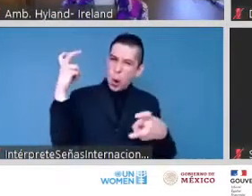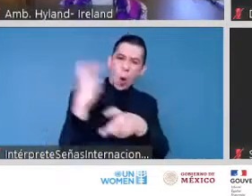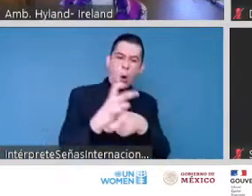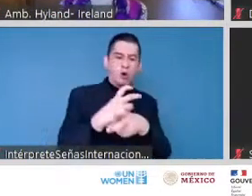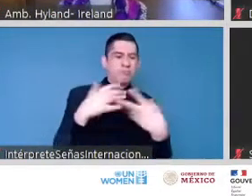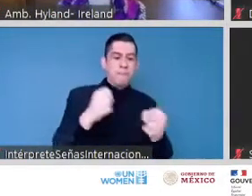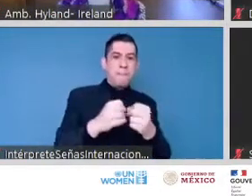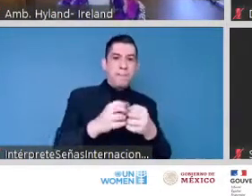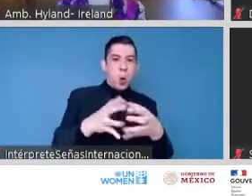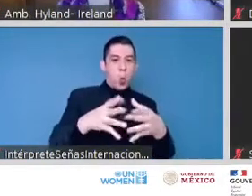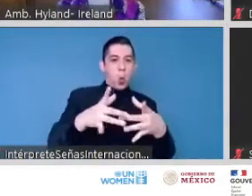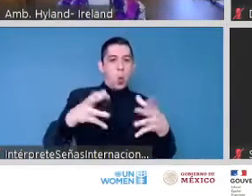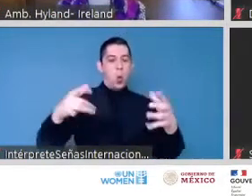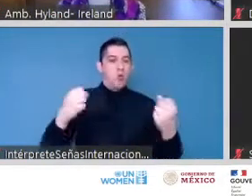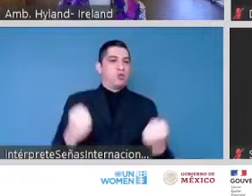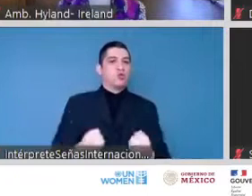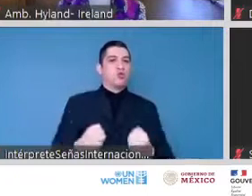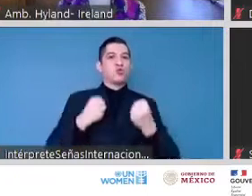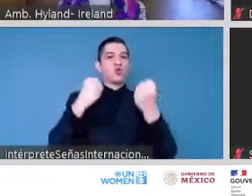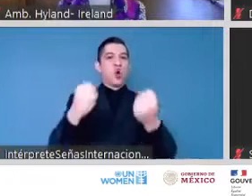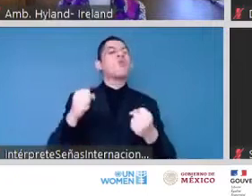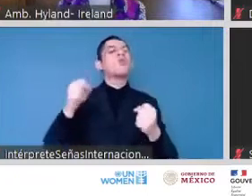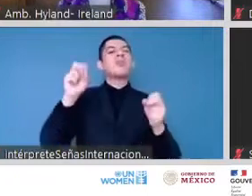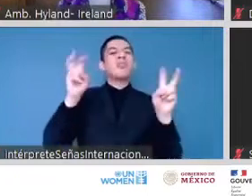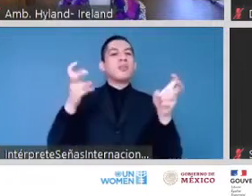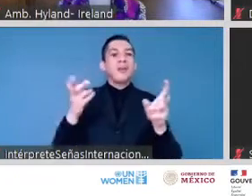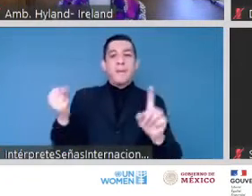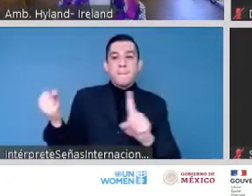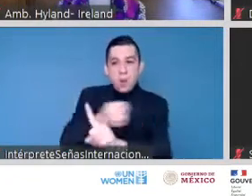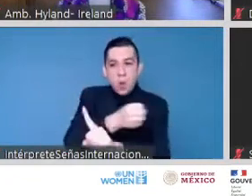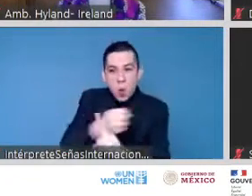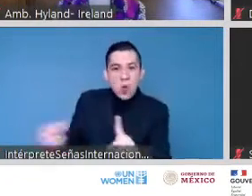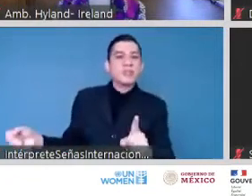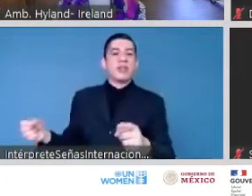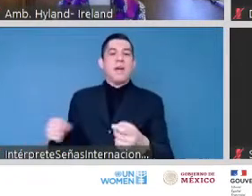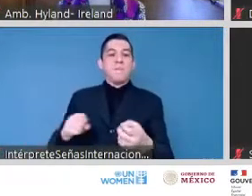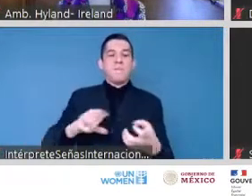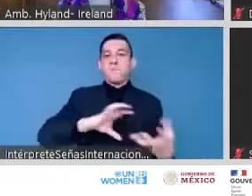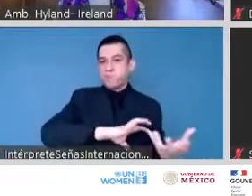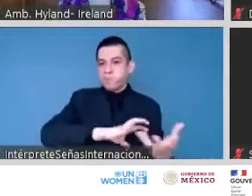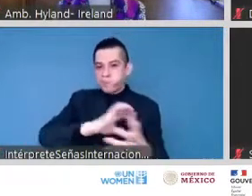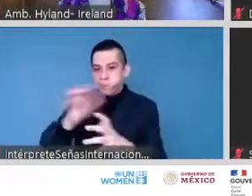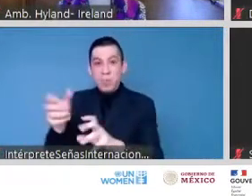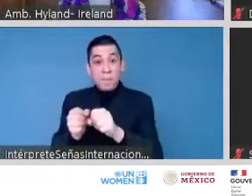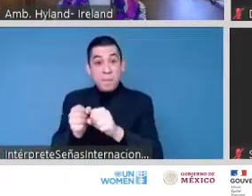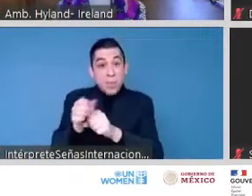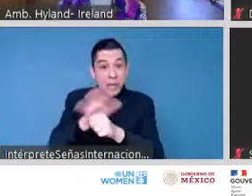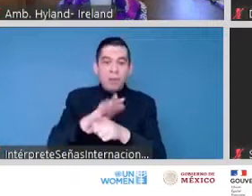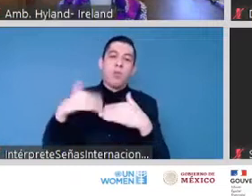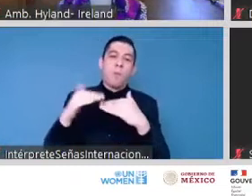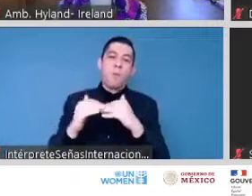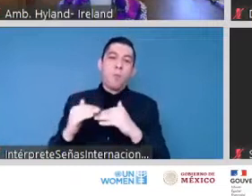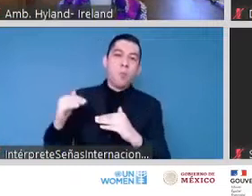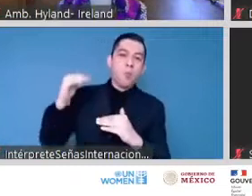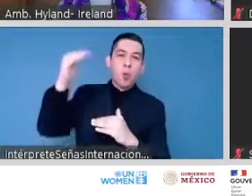girls have simultaneously experienced a reduction in their access to healthcare, also because of gender inequality and different gender